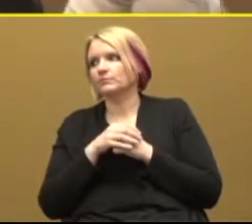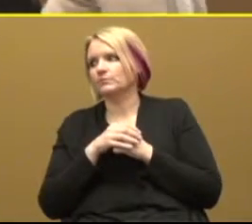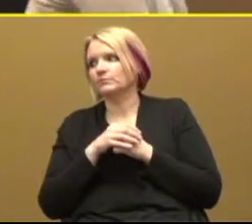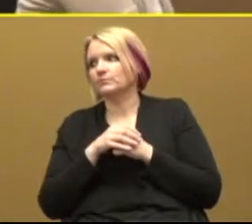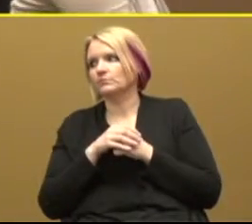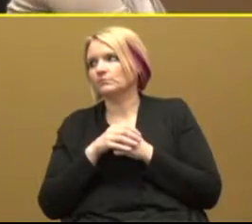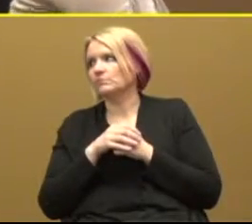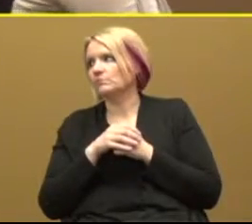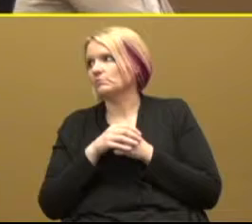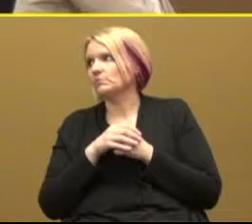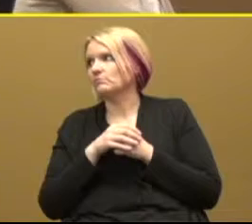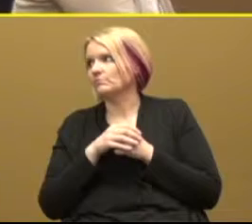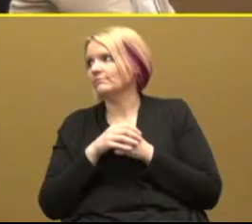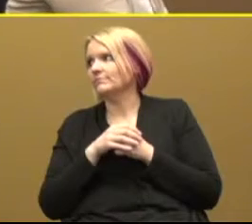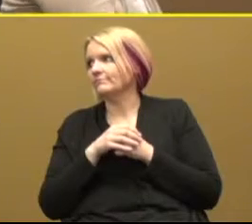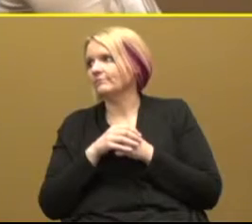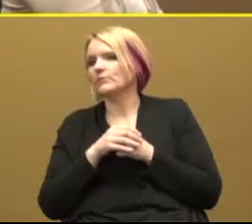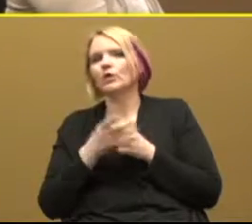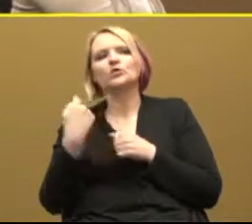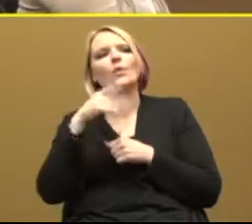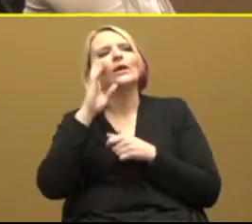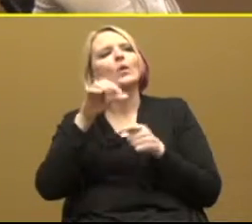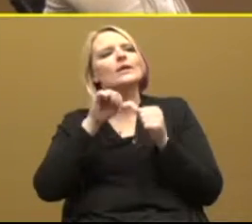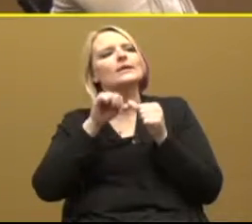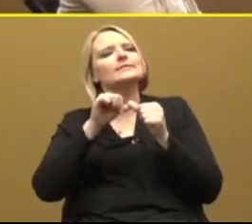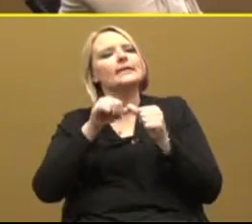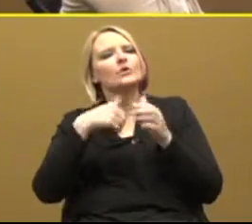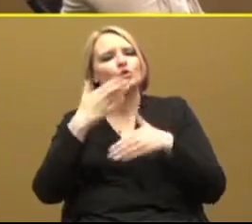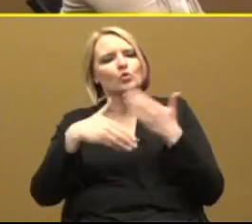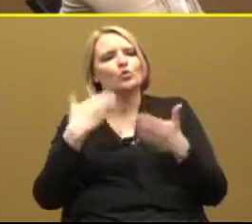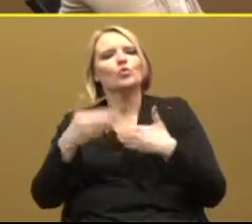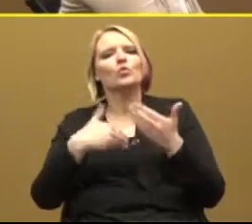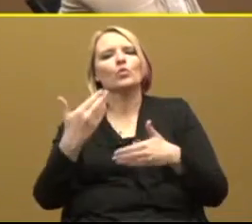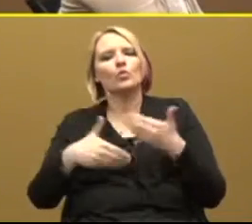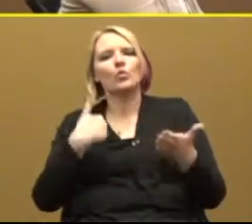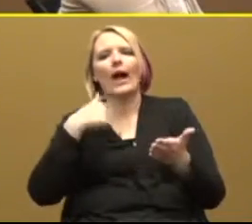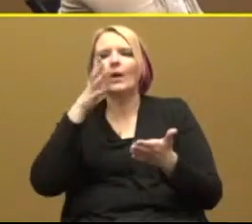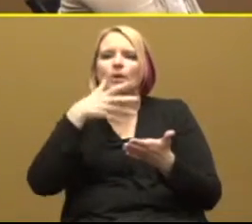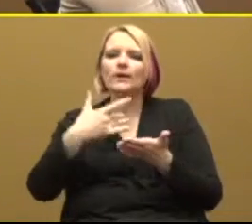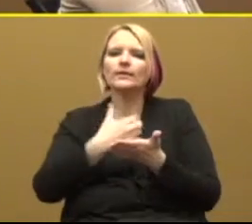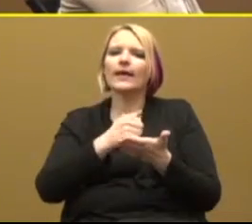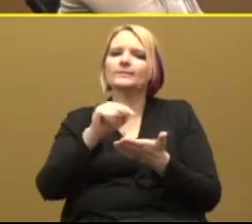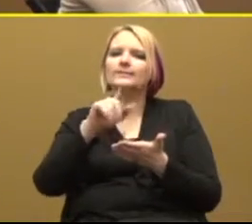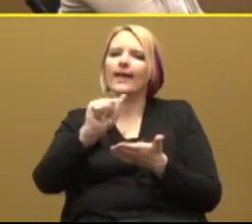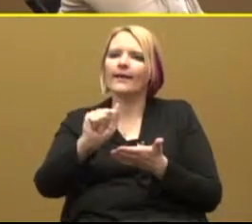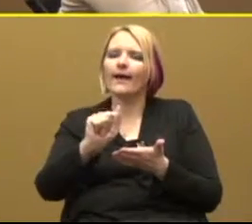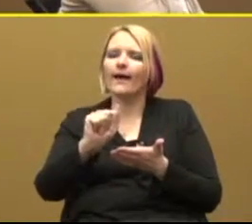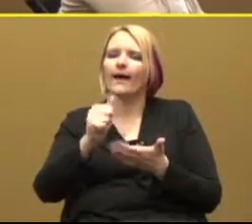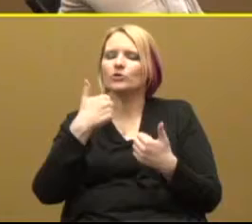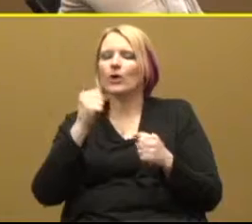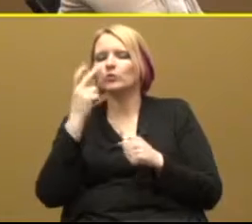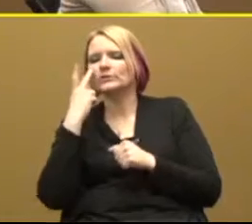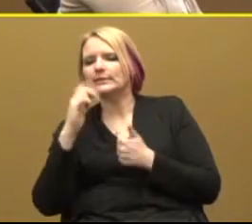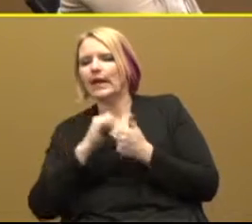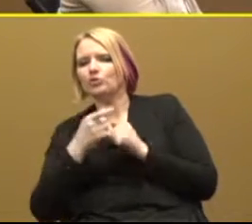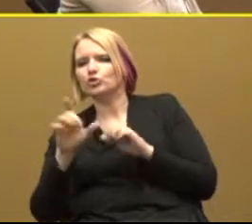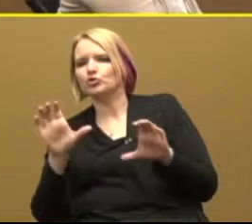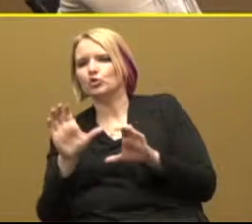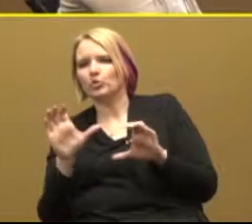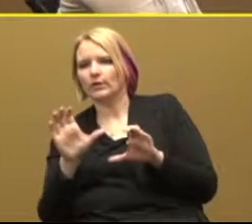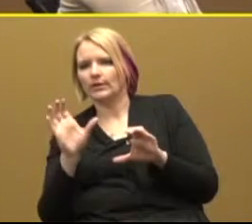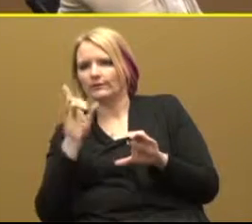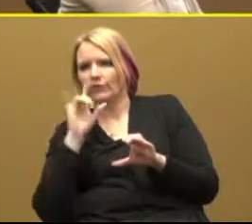There we go. So we're going to continue to do this, and I'm going to continue to collect data to see how well she's doing